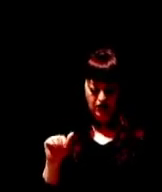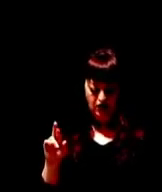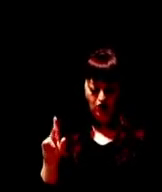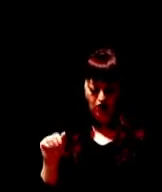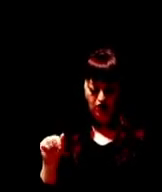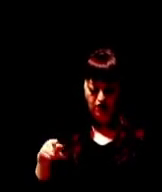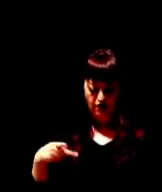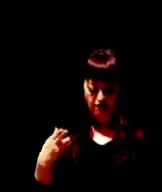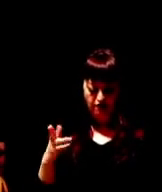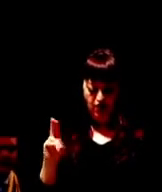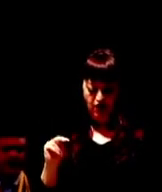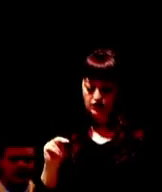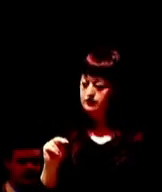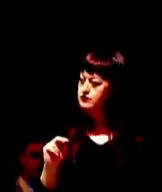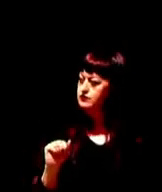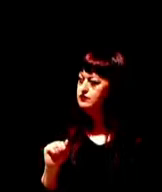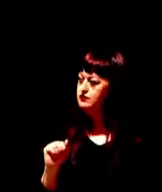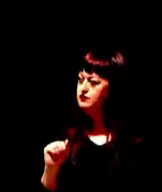Laura Fawn.